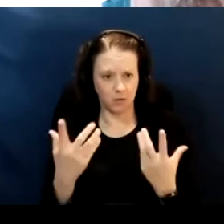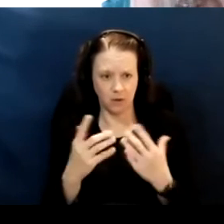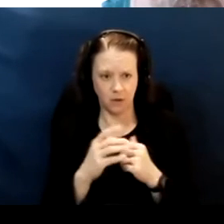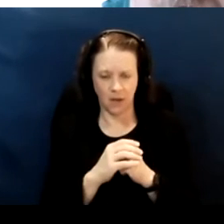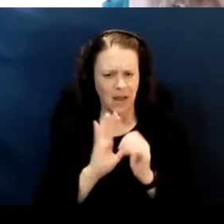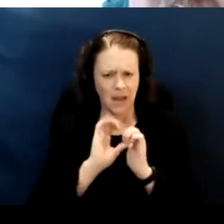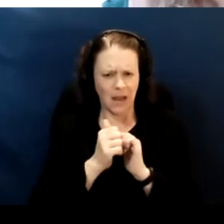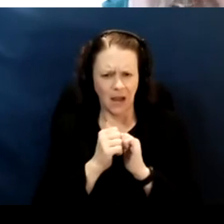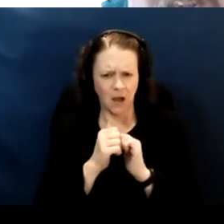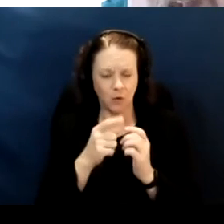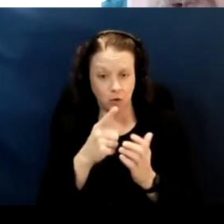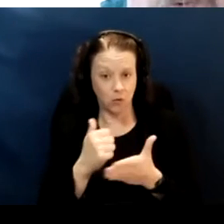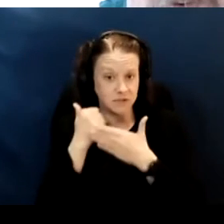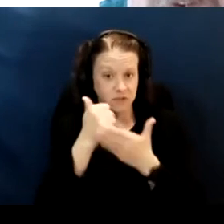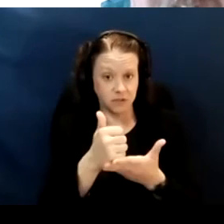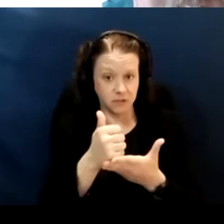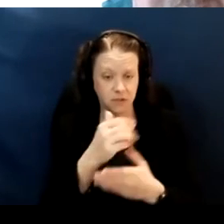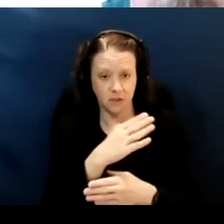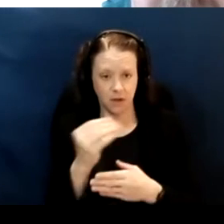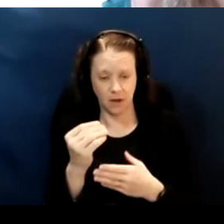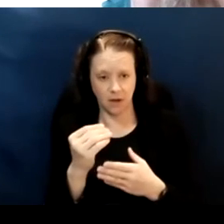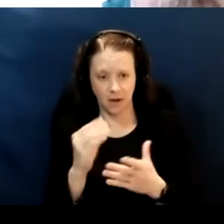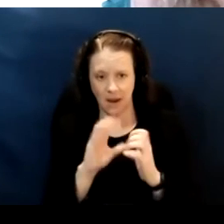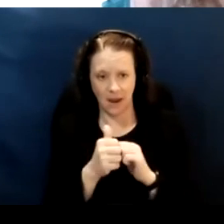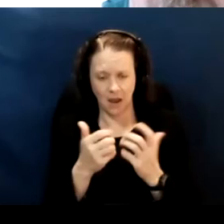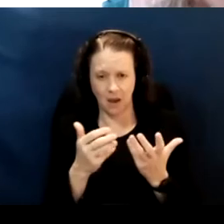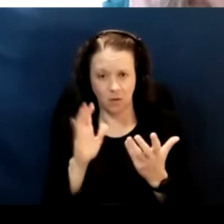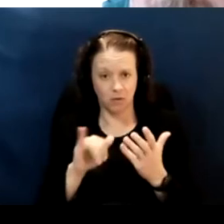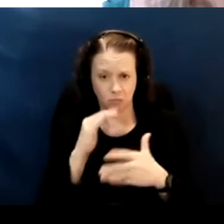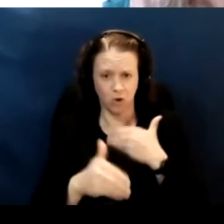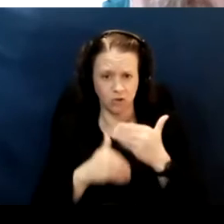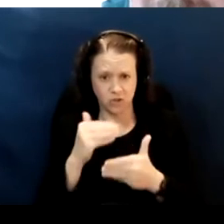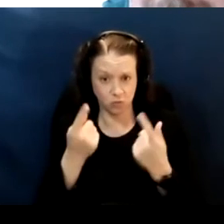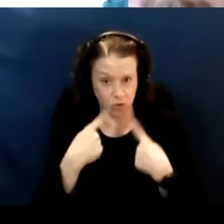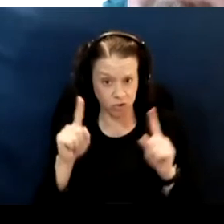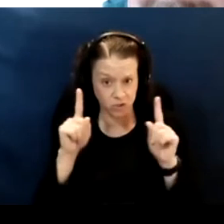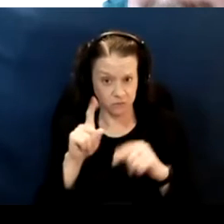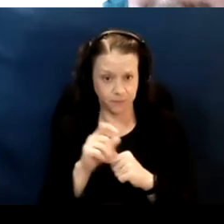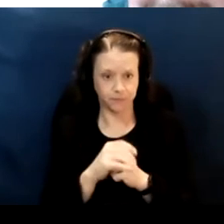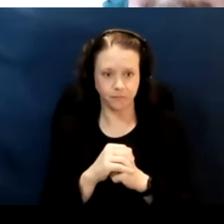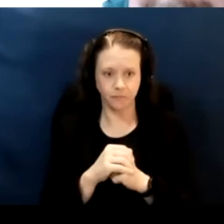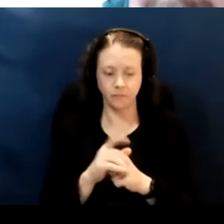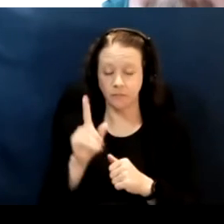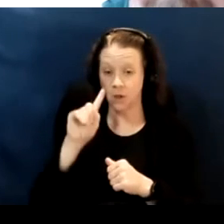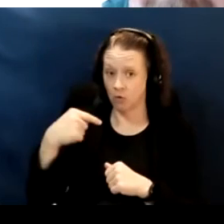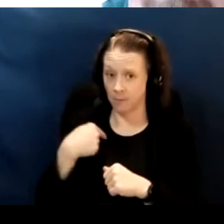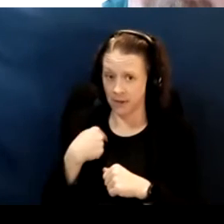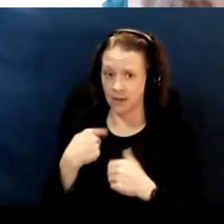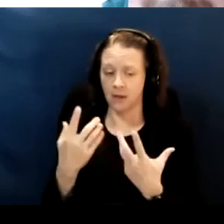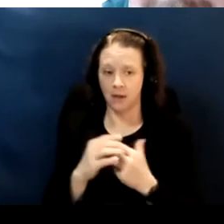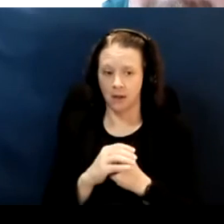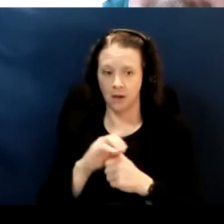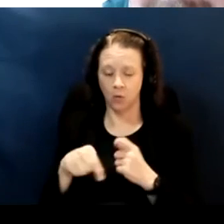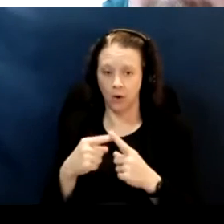about how you assisted and how that process worked for you? For me, when the